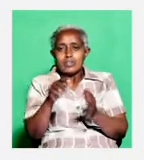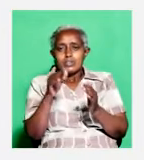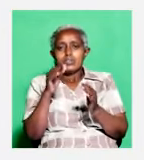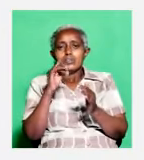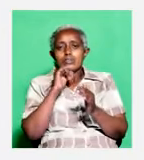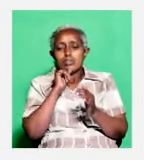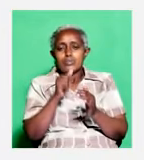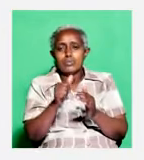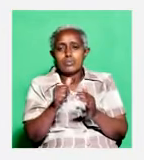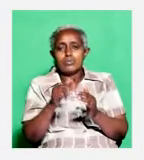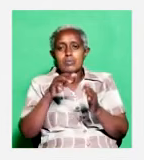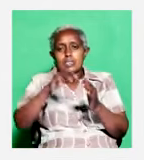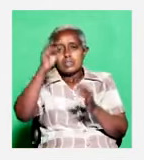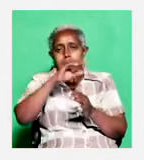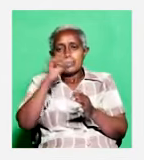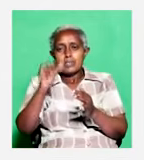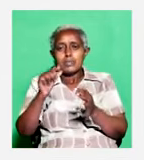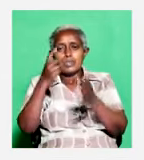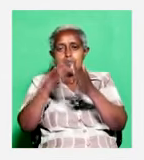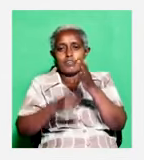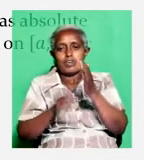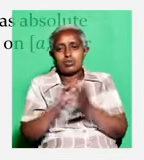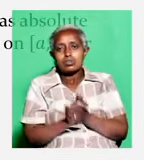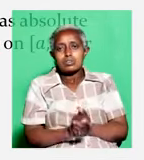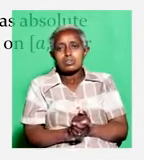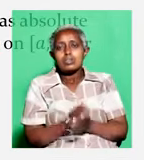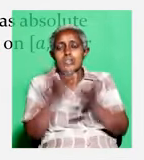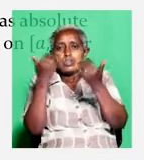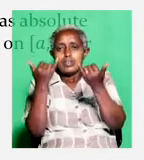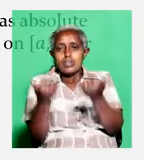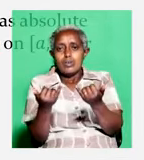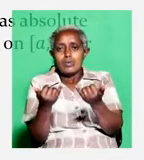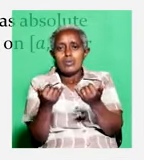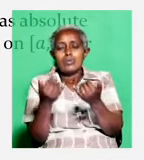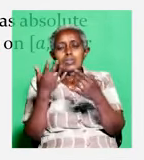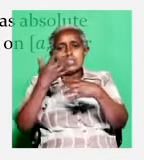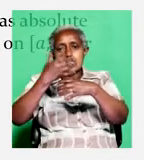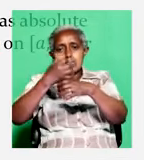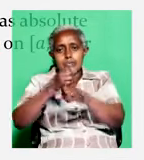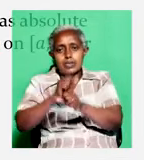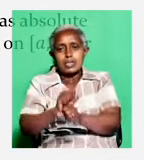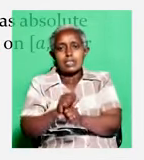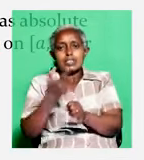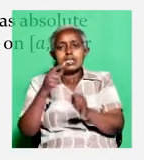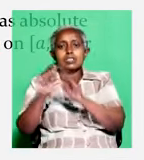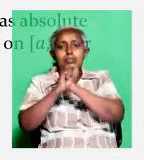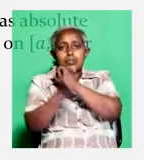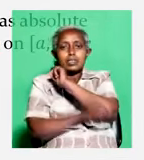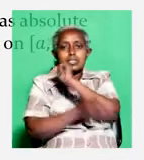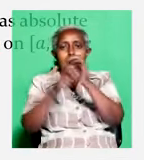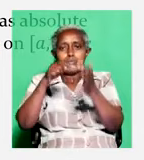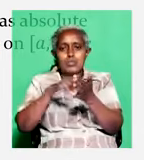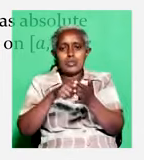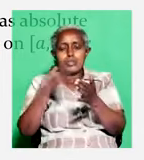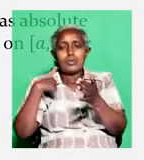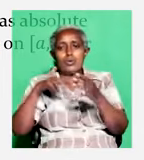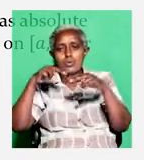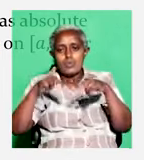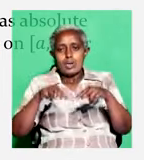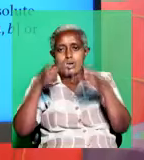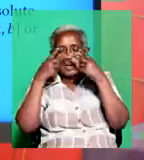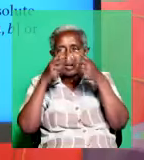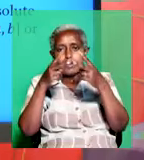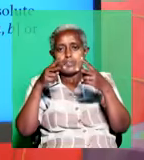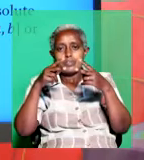no maximum and minimum values. Okay, now let's summarize the basic points that we have seen